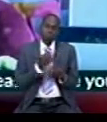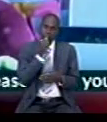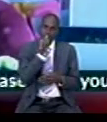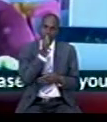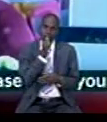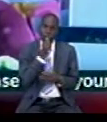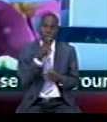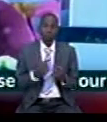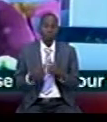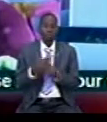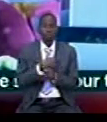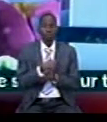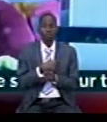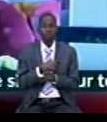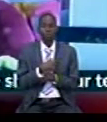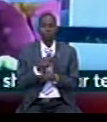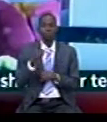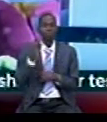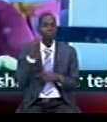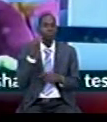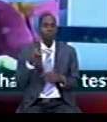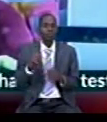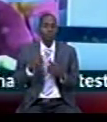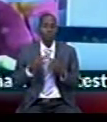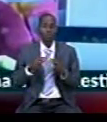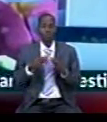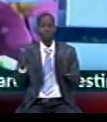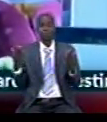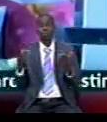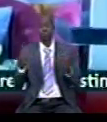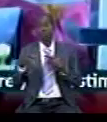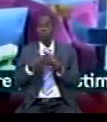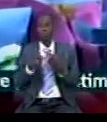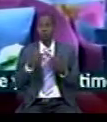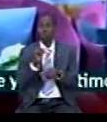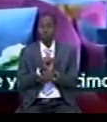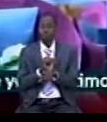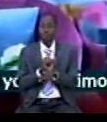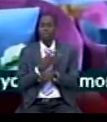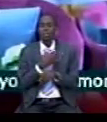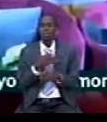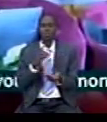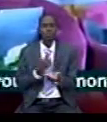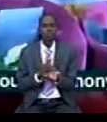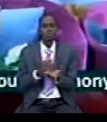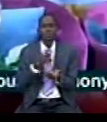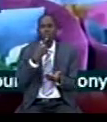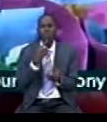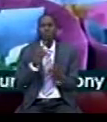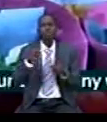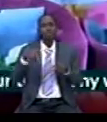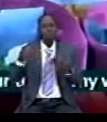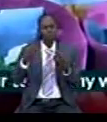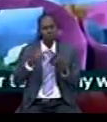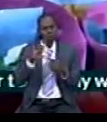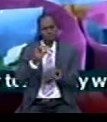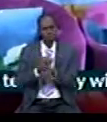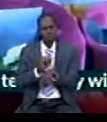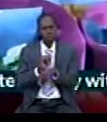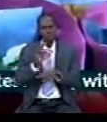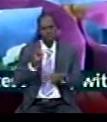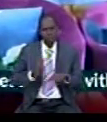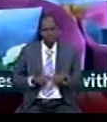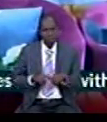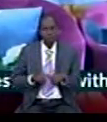came that I should start work. The doctor advised me, say, just go and sit in the office. When it is